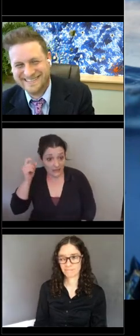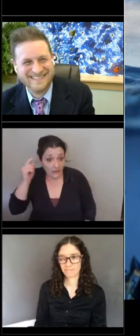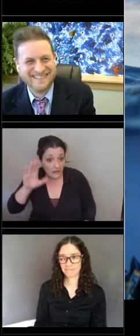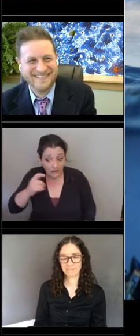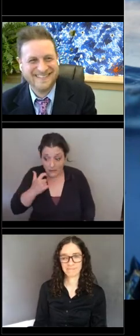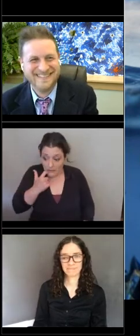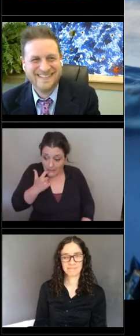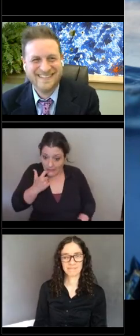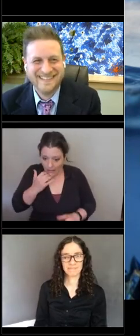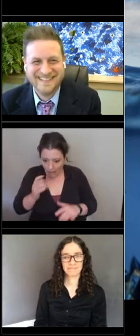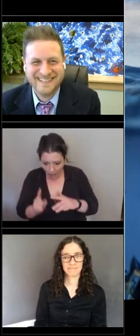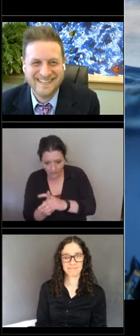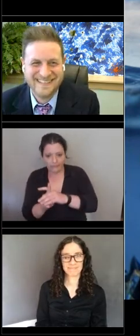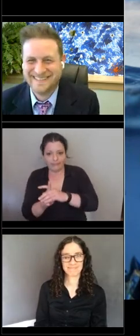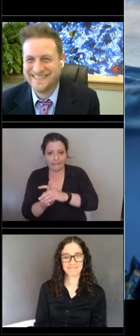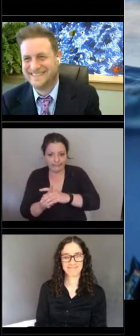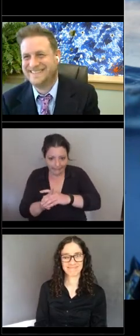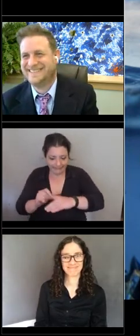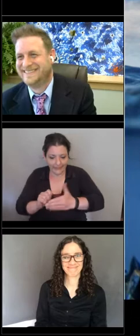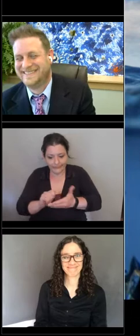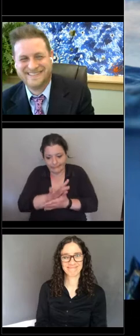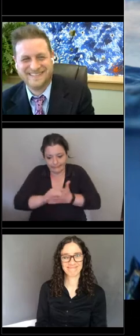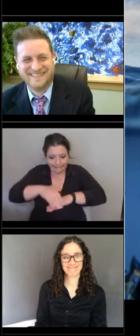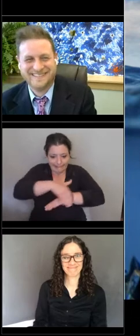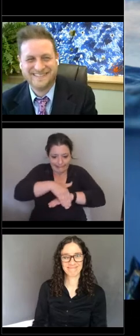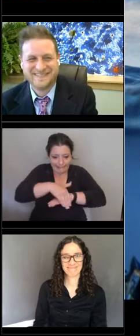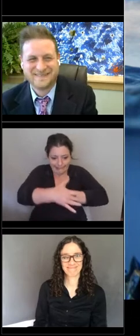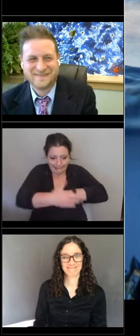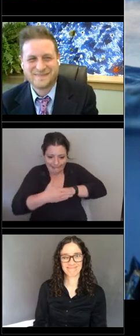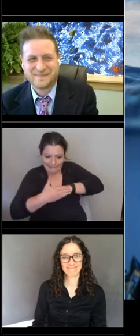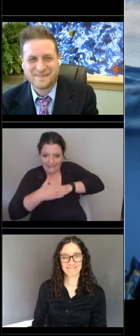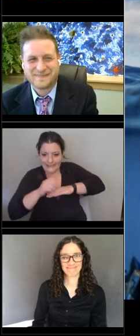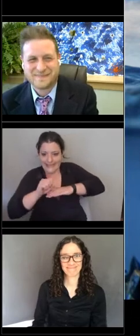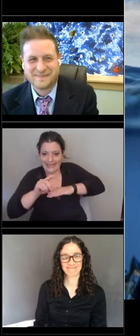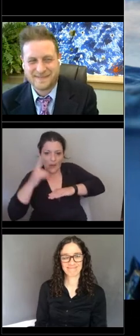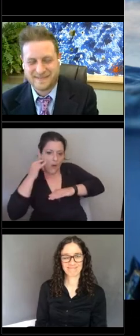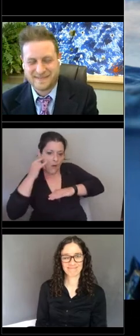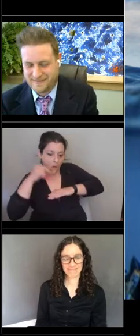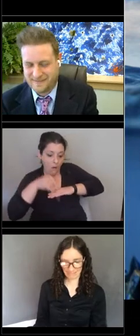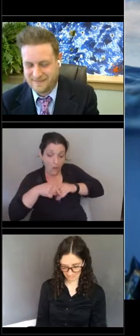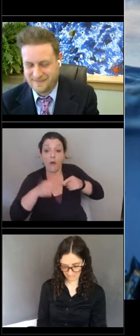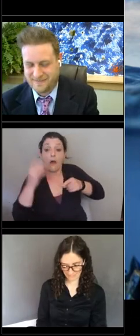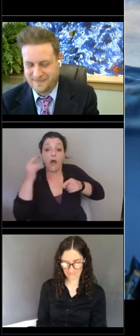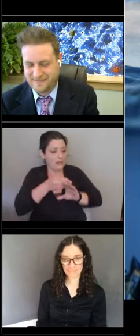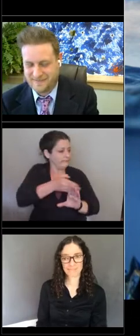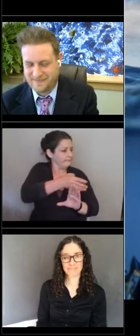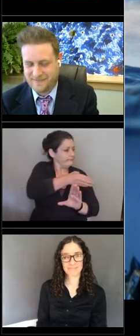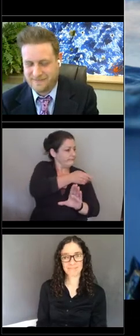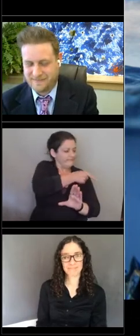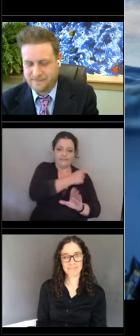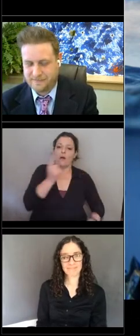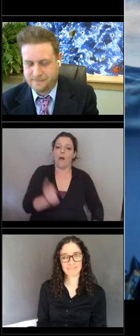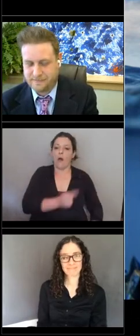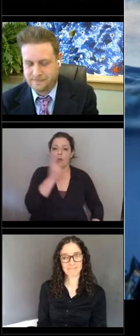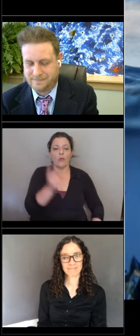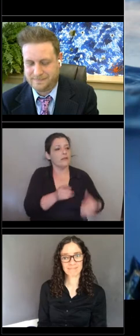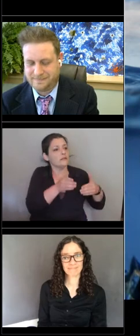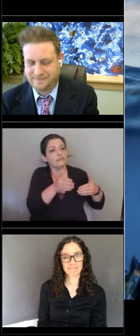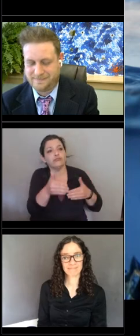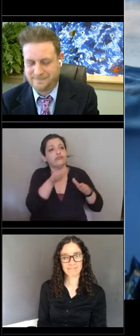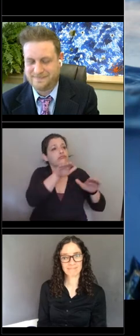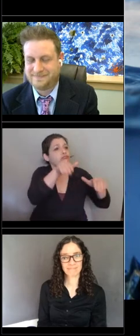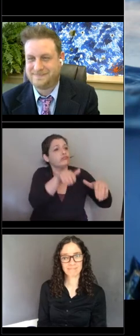Diego after being cast out by a pod of humpback whales. And his first contact with humans came from a team of marine biologists and